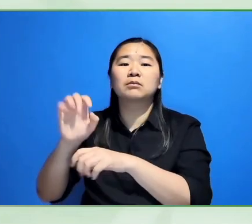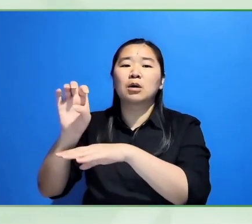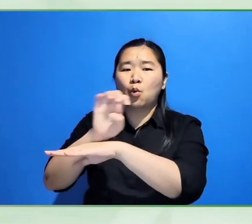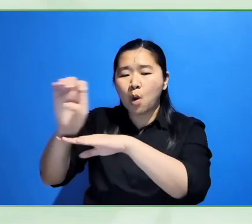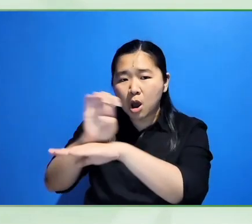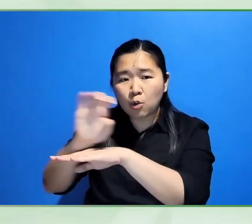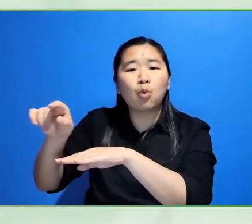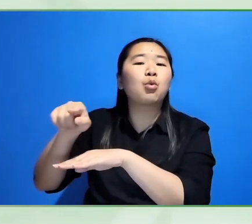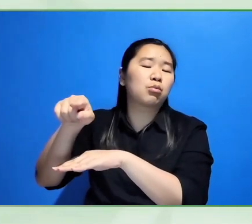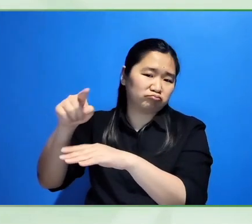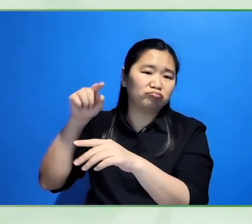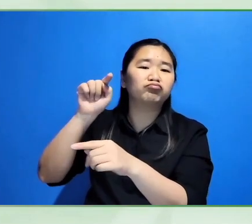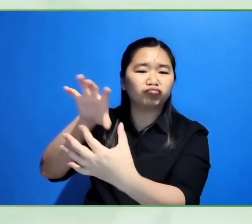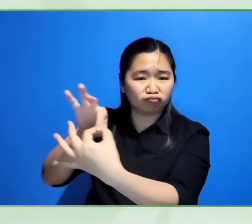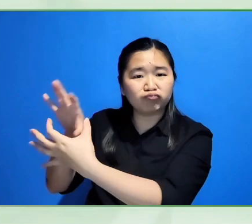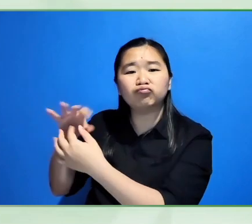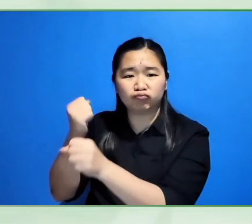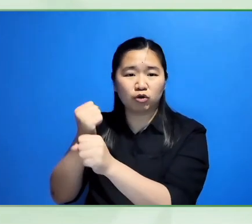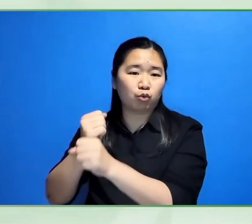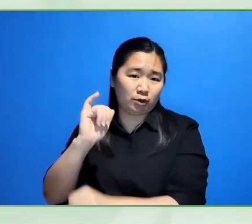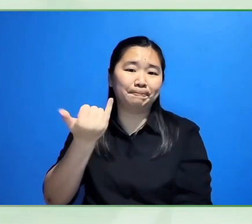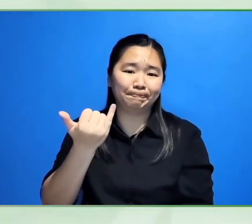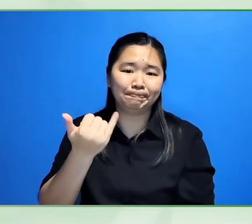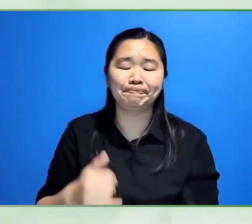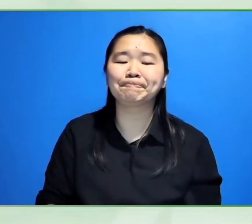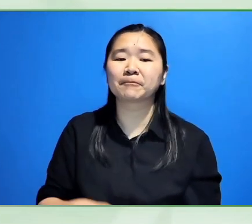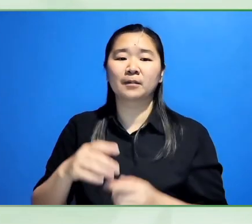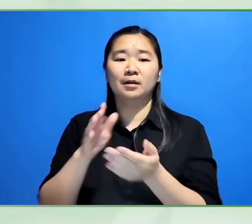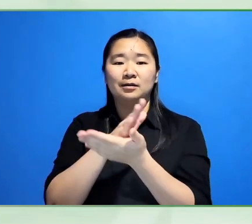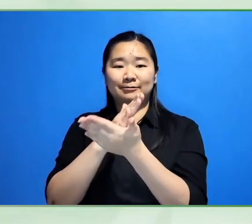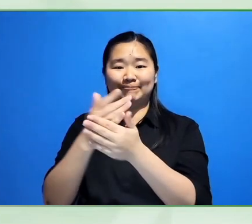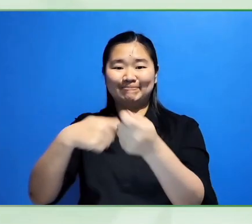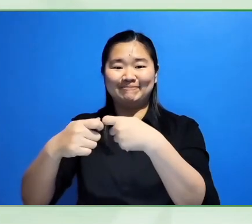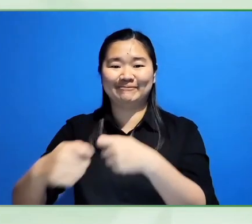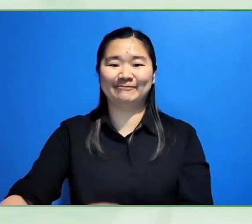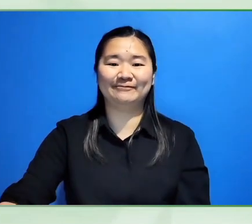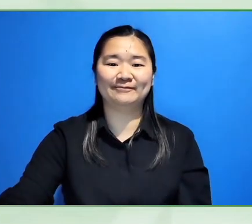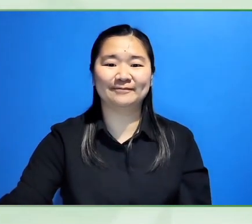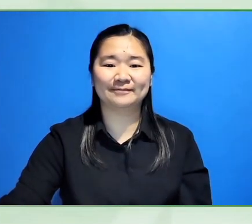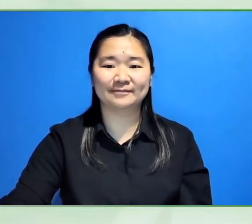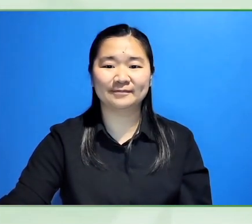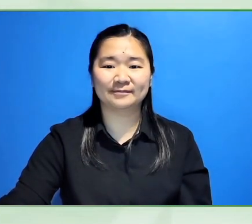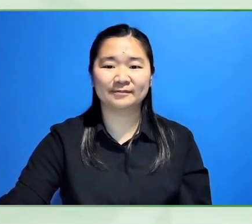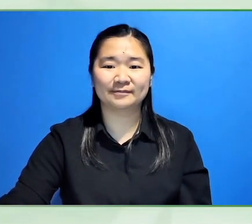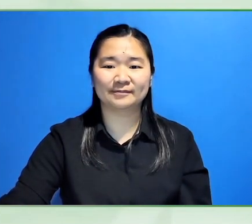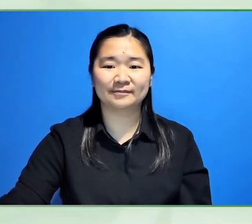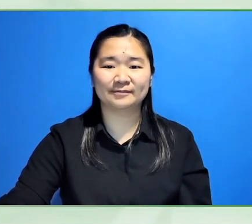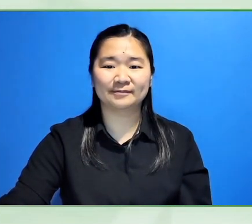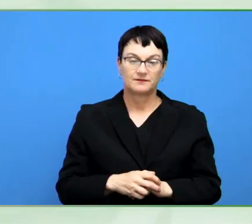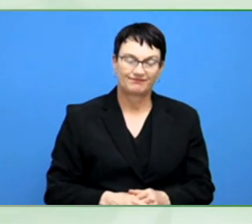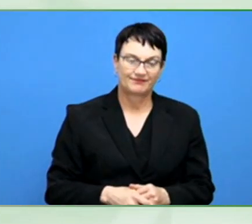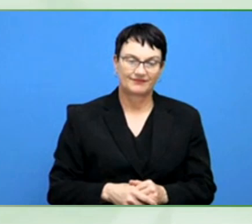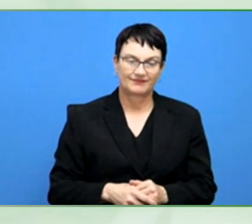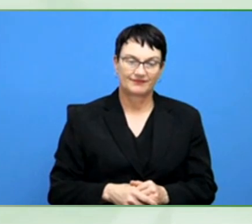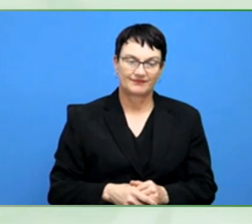us in our headquarters in Lima. We get to design the customization of the prosthesis, no matter the complexity of it. And once those files are ready